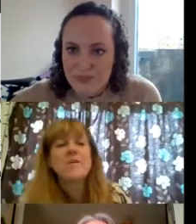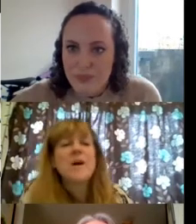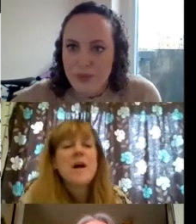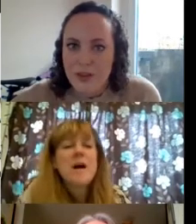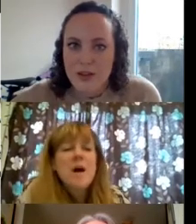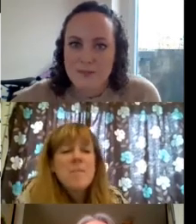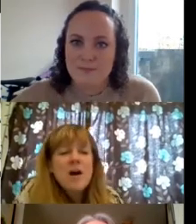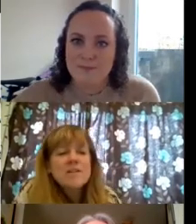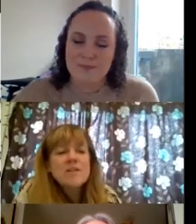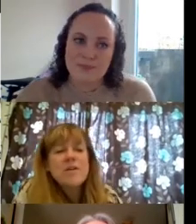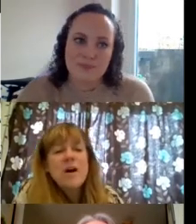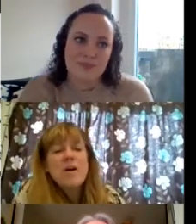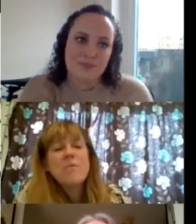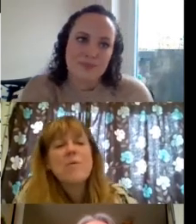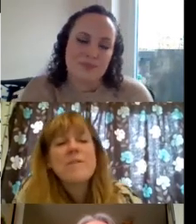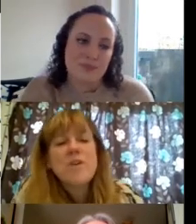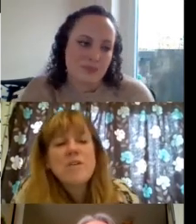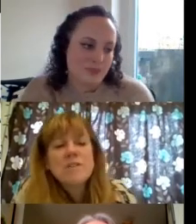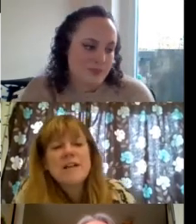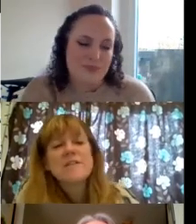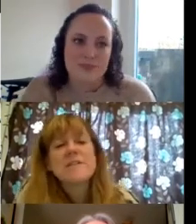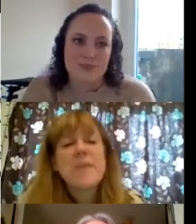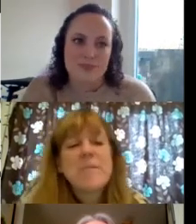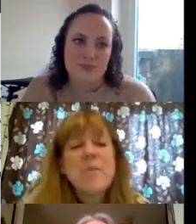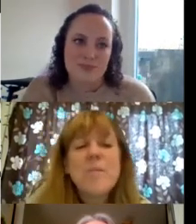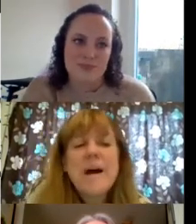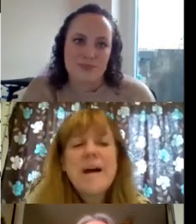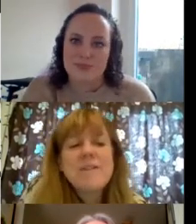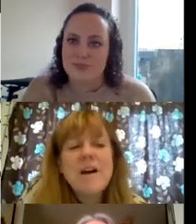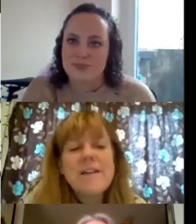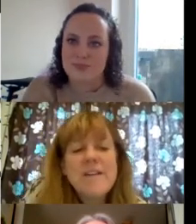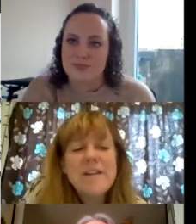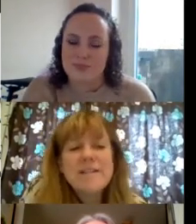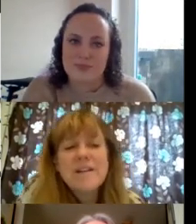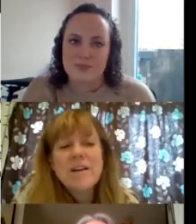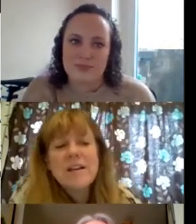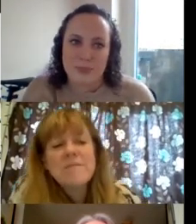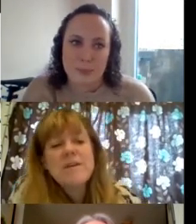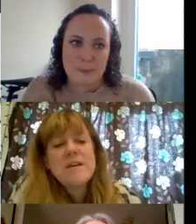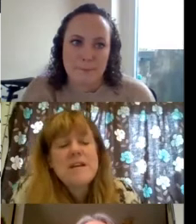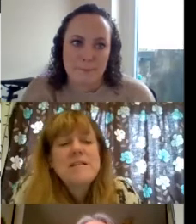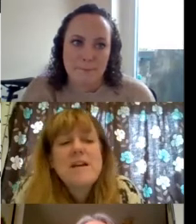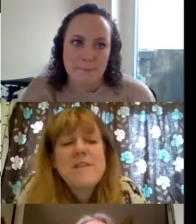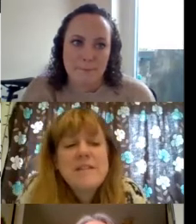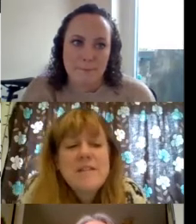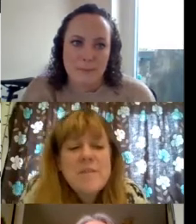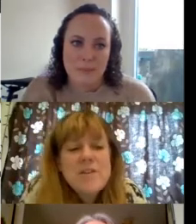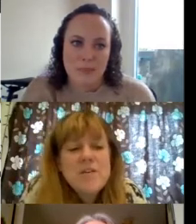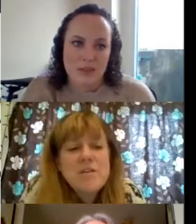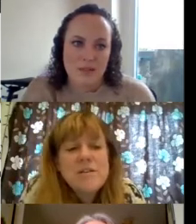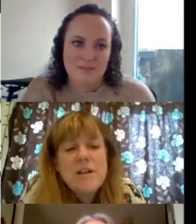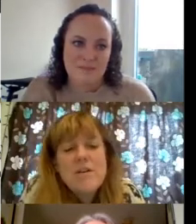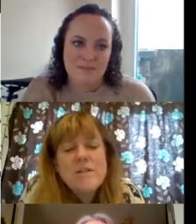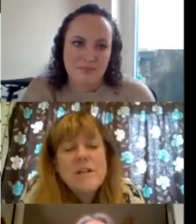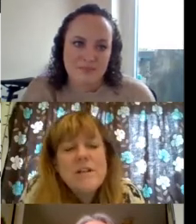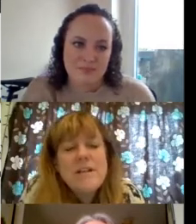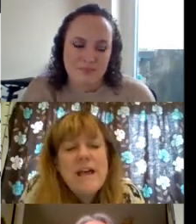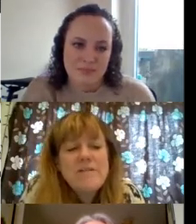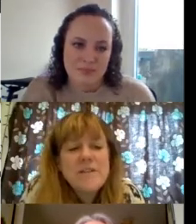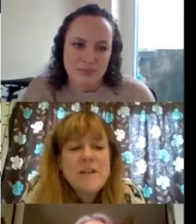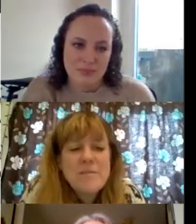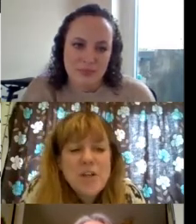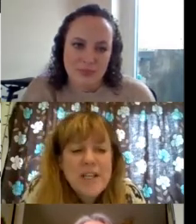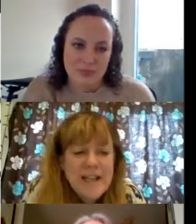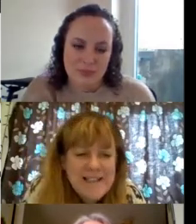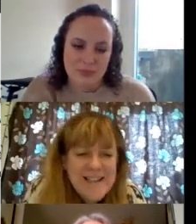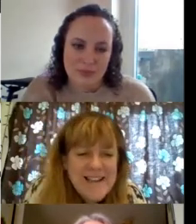So part of what we've got tells us a bit more about life in the asylum. So this image on the left,